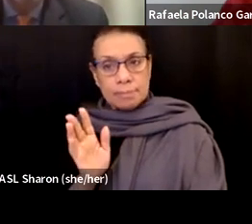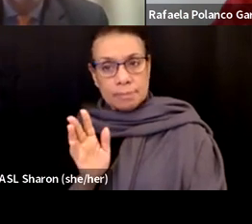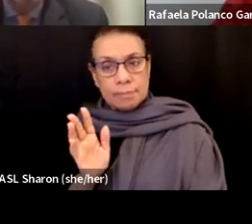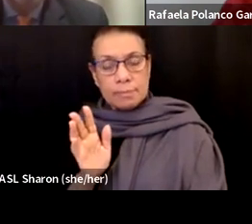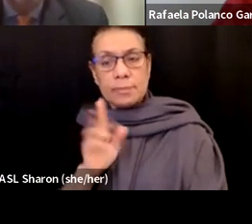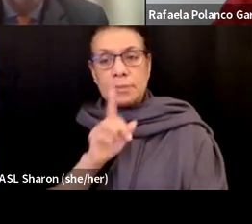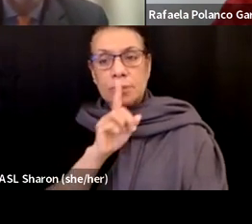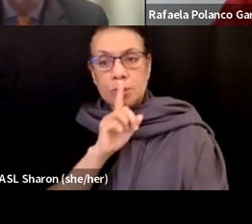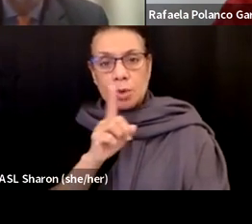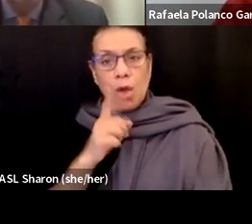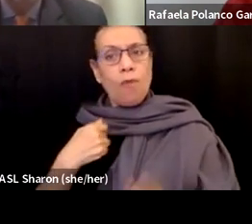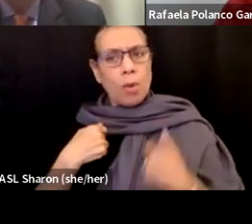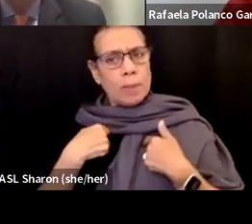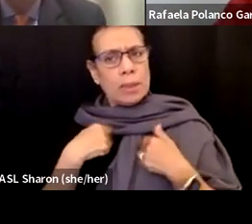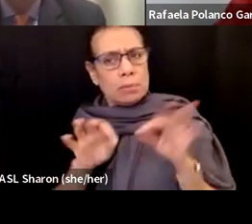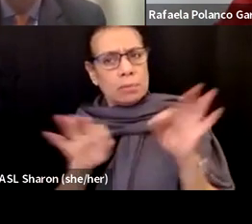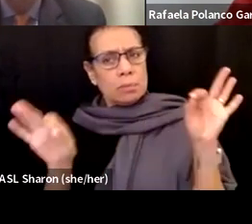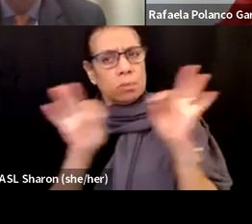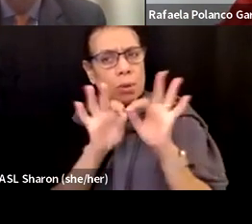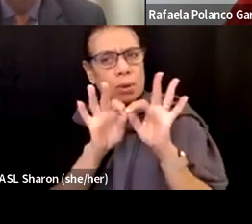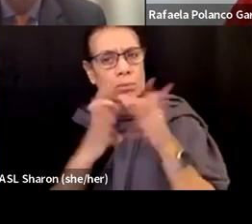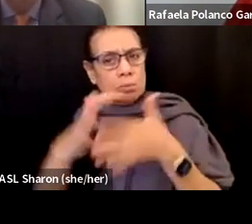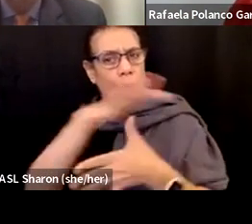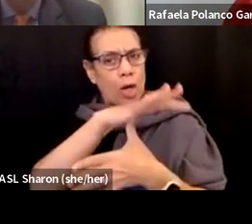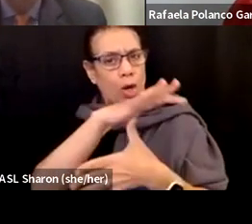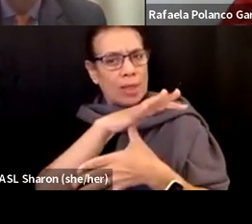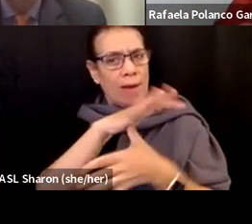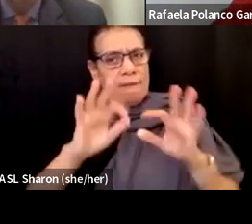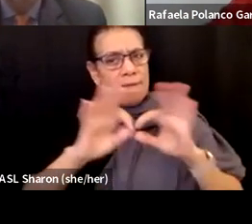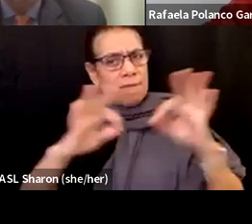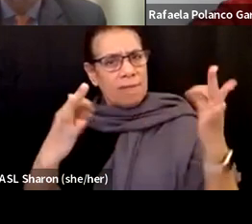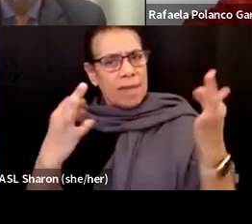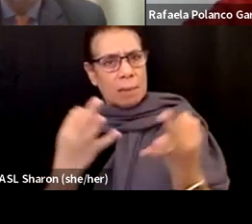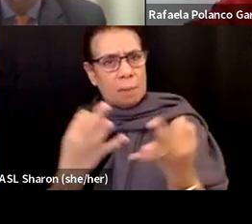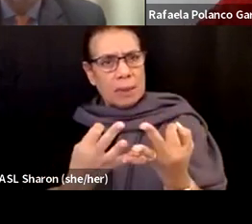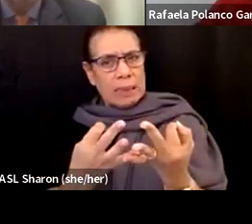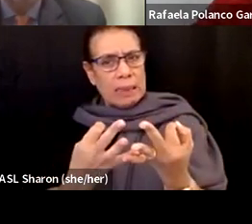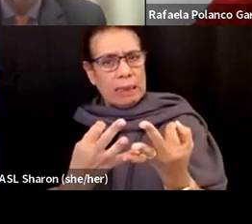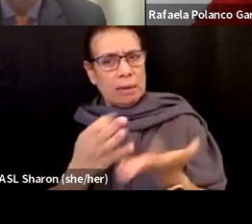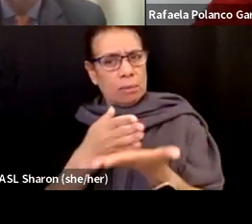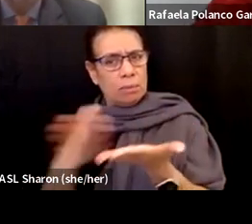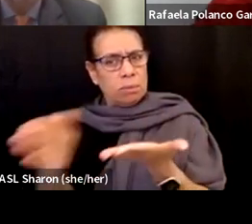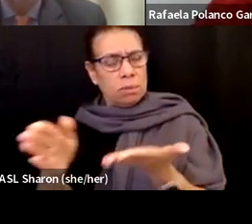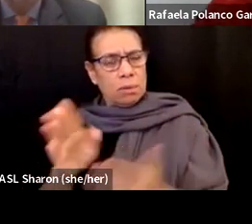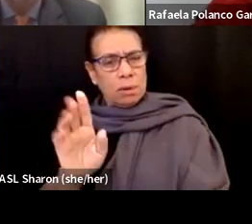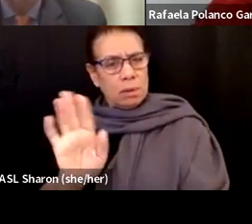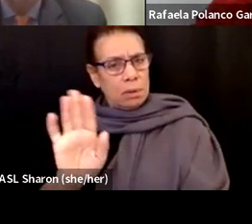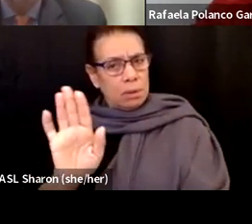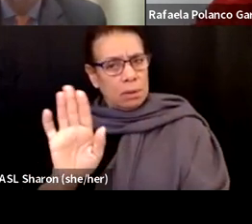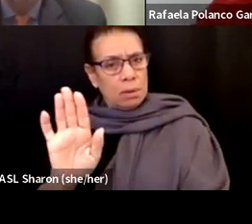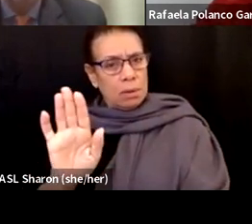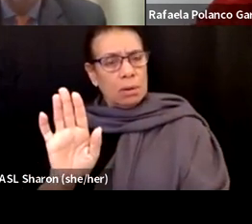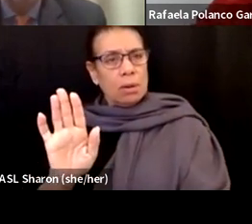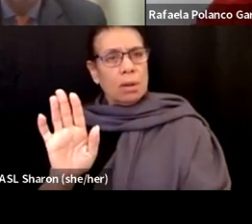it priority for me it is a top priority for me that those families are not taking away these grades we have a history in this